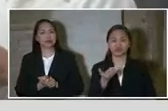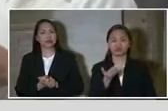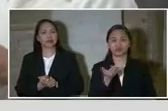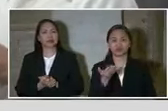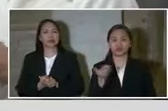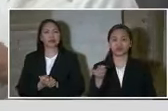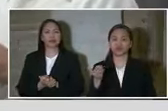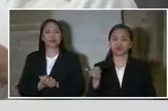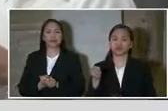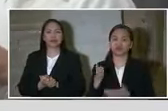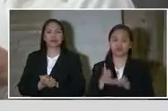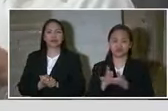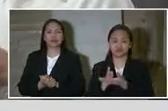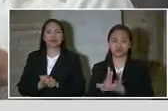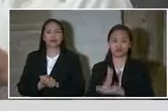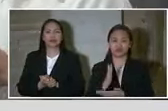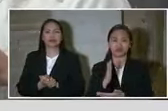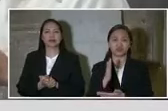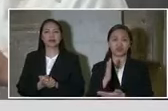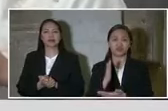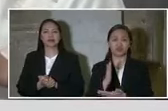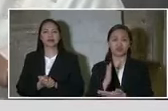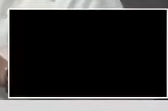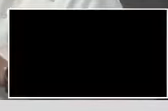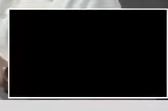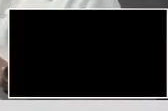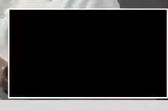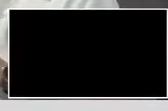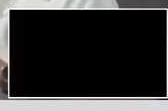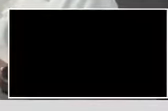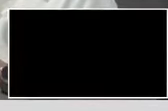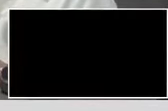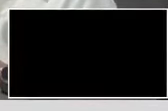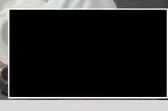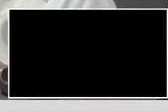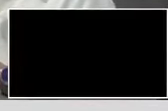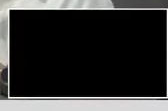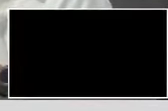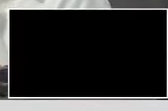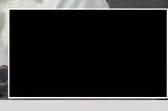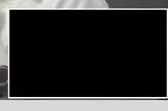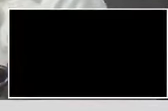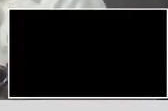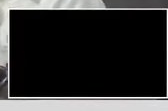to the upright.